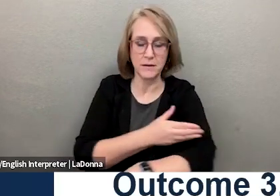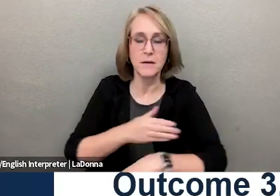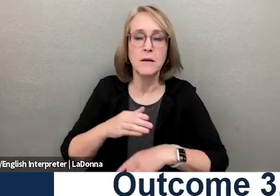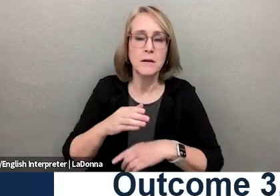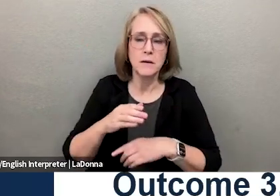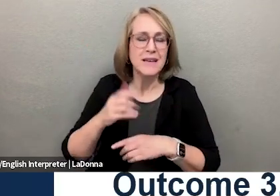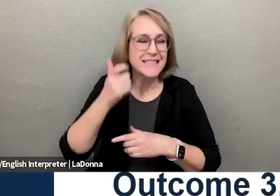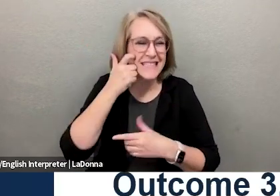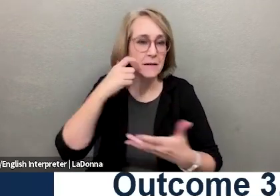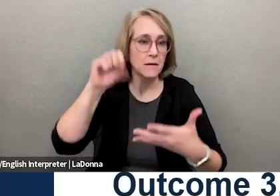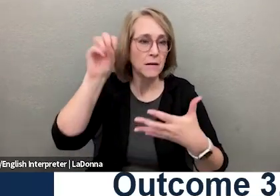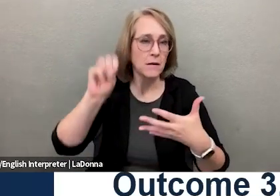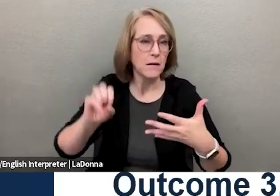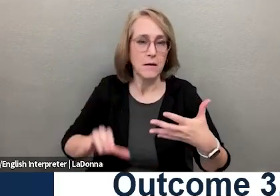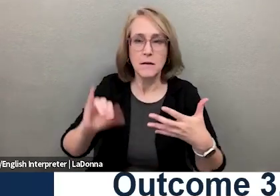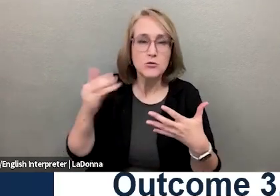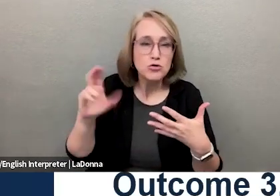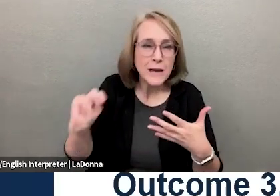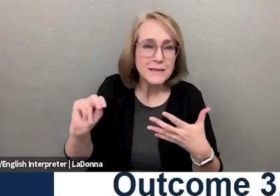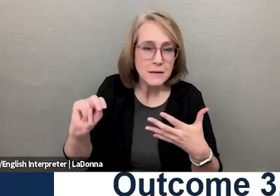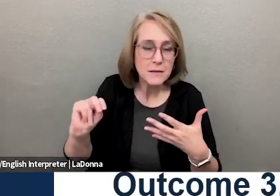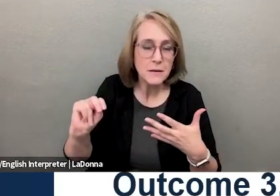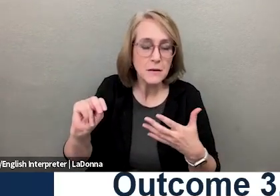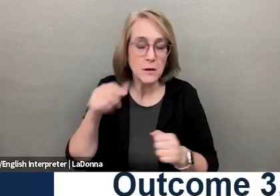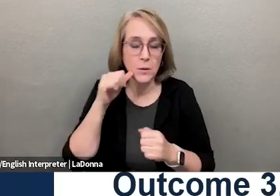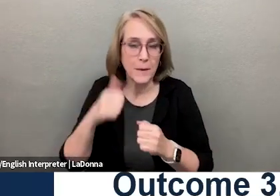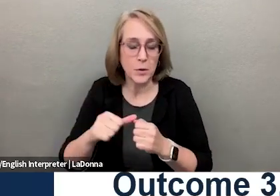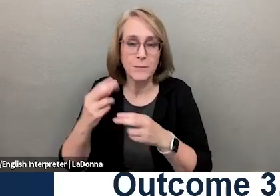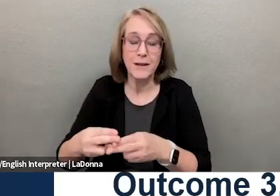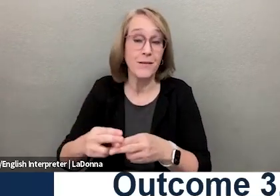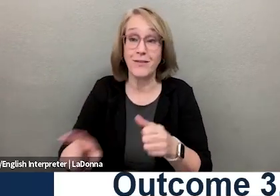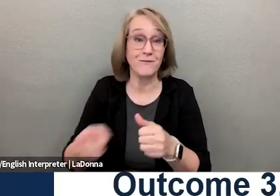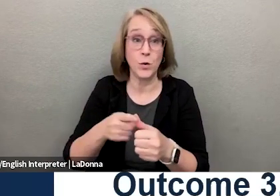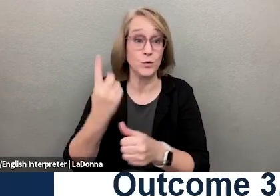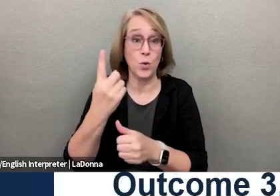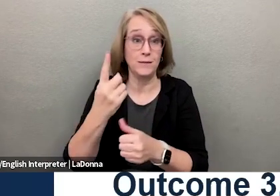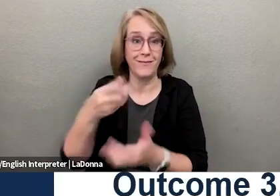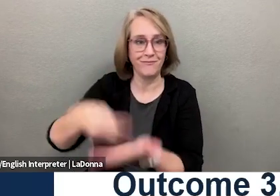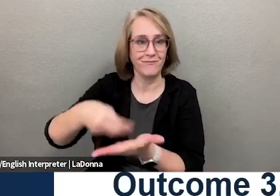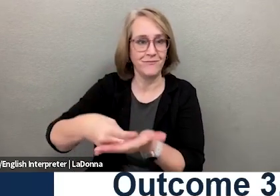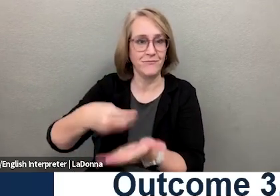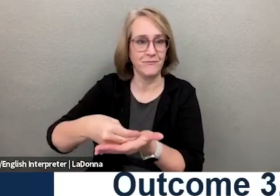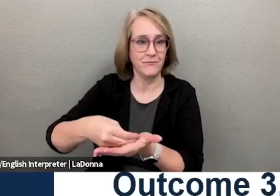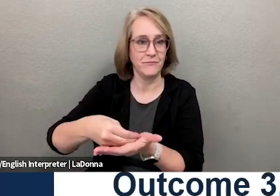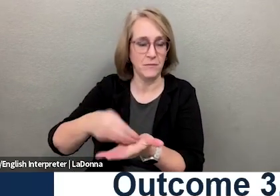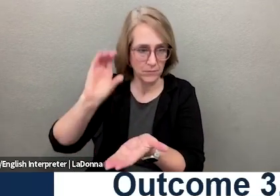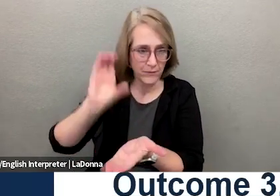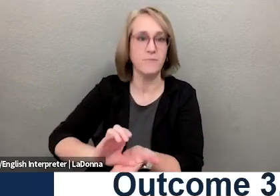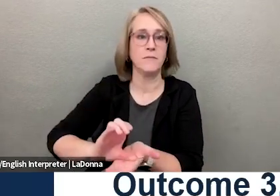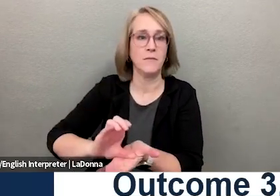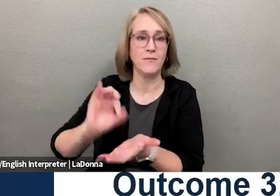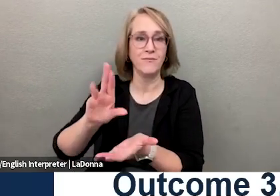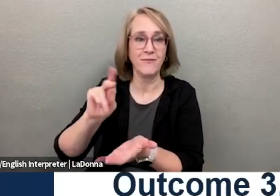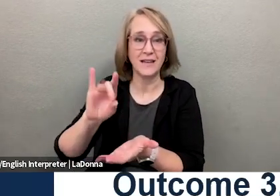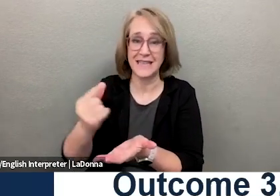at the beginning of the session, which is really increasing funding for the National Family Caregiver Support Program,